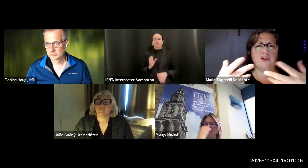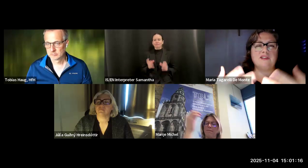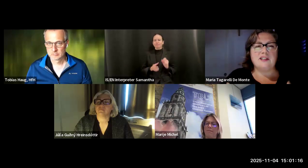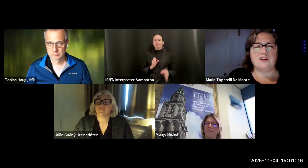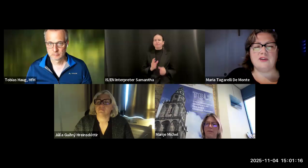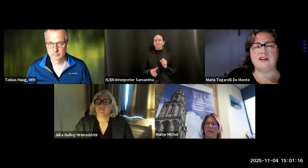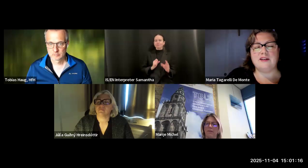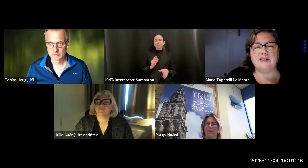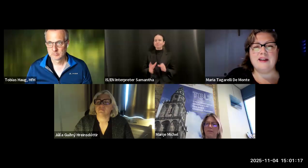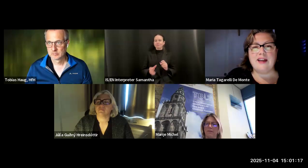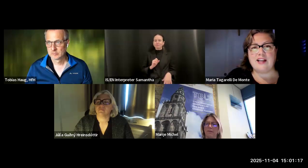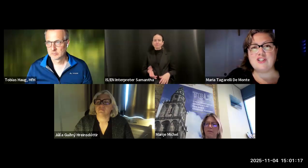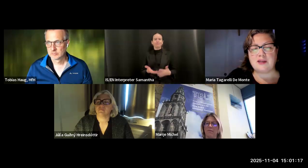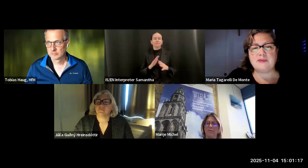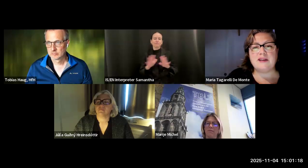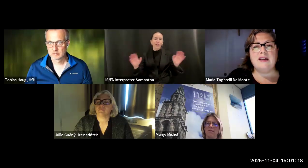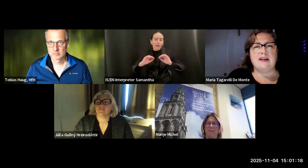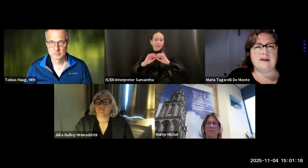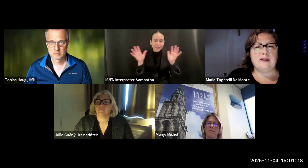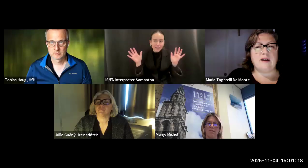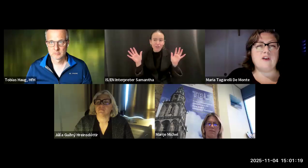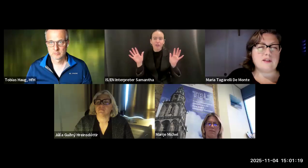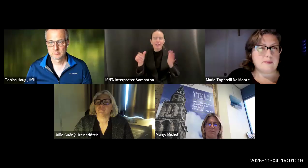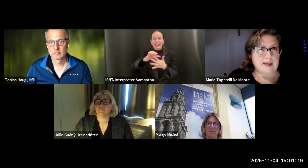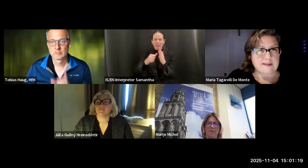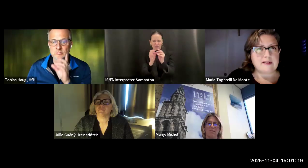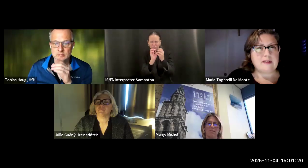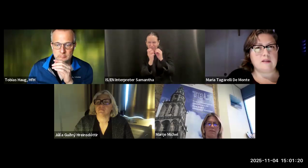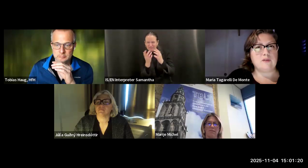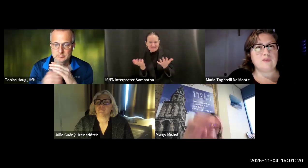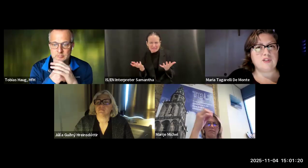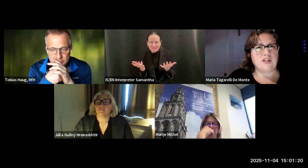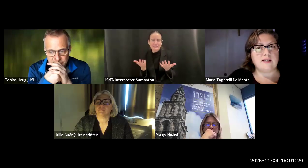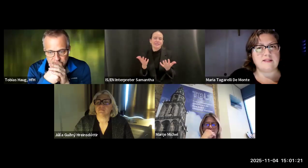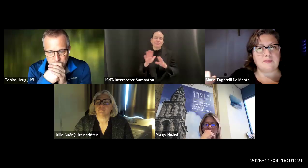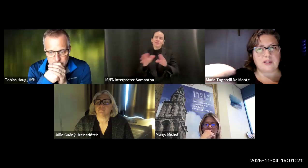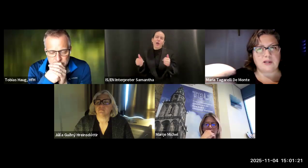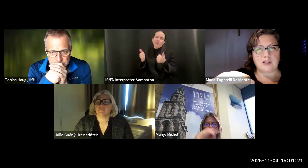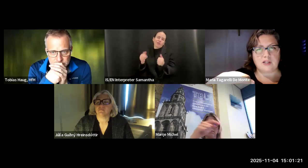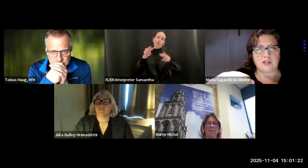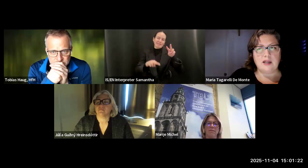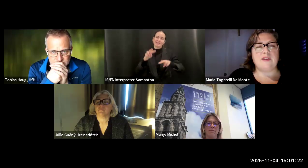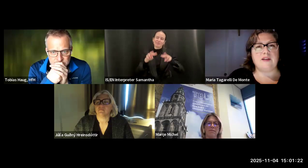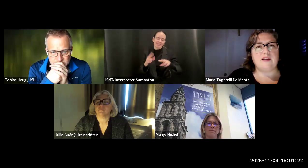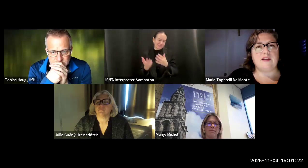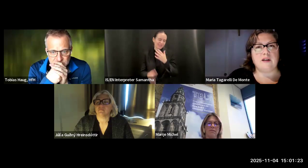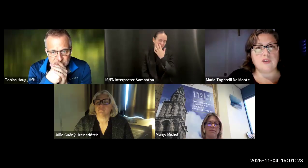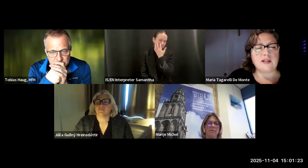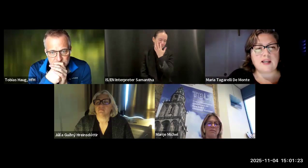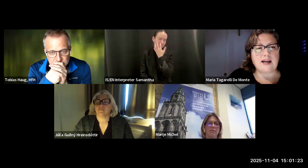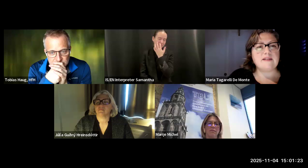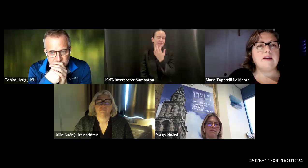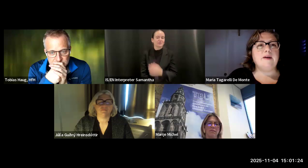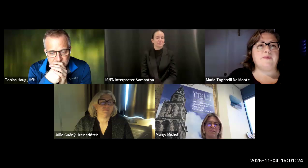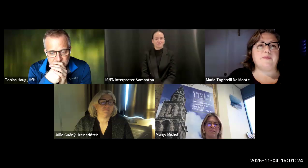sense of not clear hand shapes, are not the best to suggest, especially within